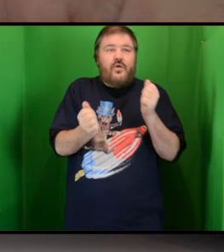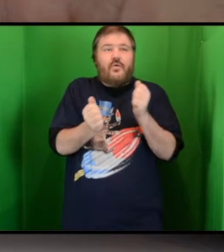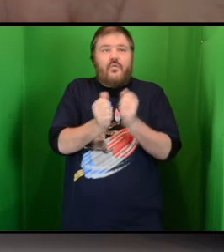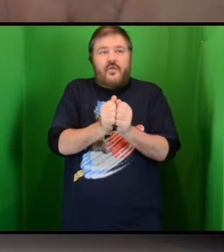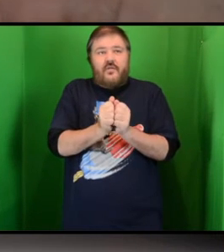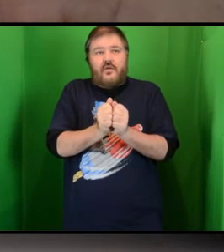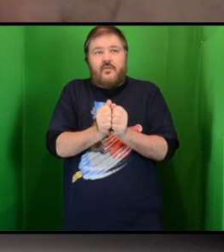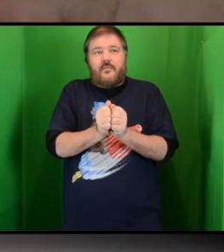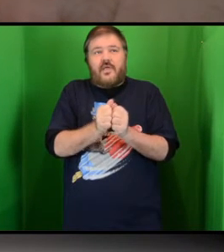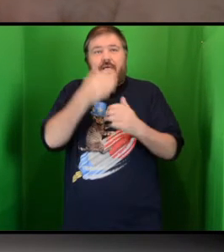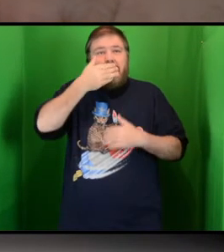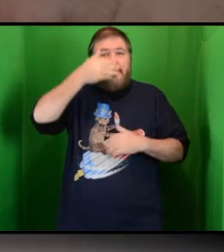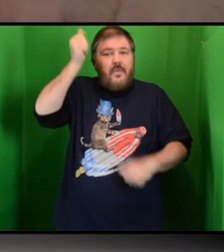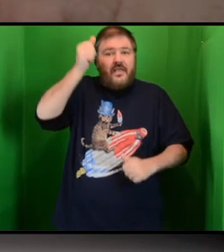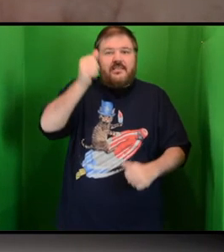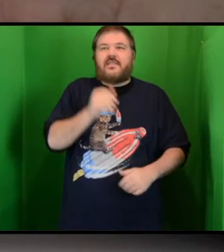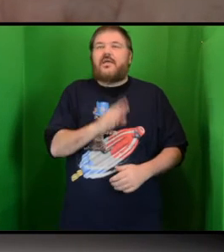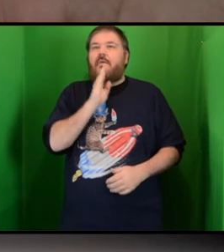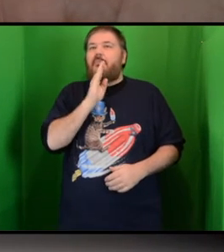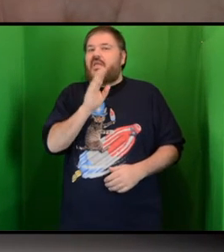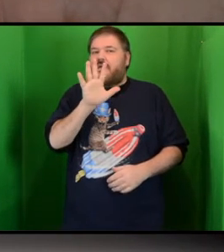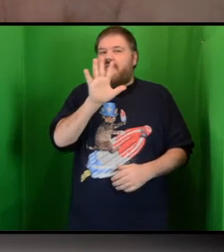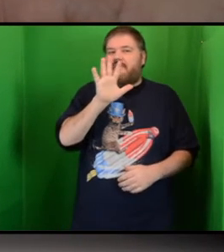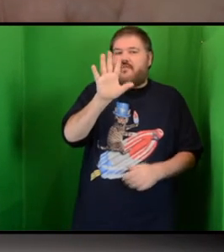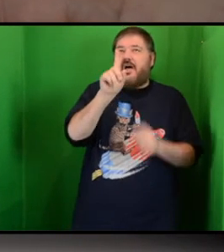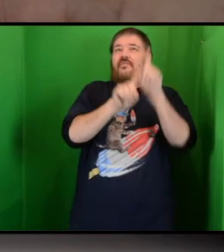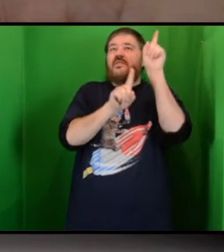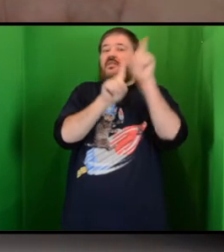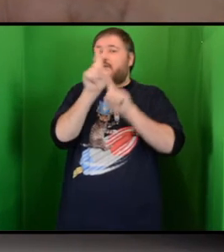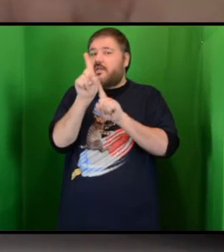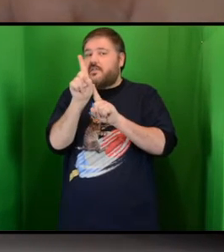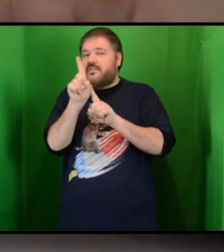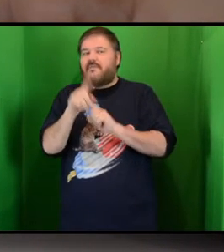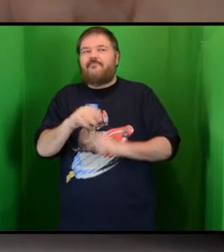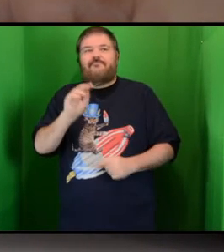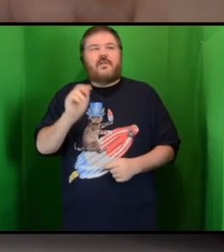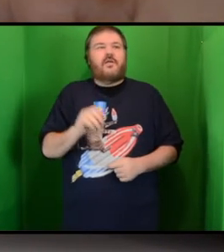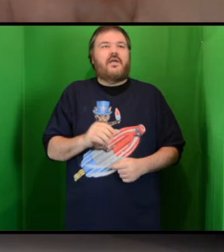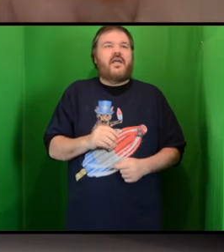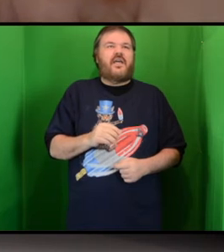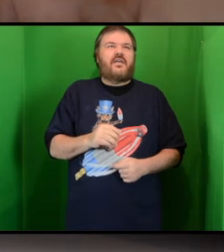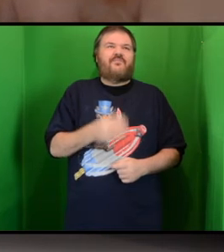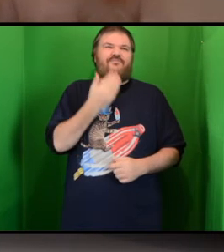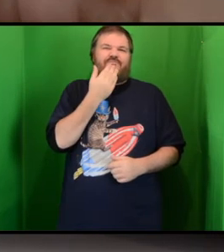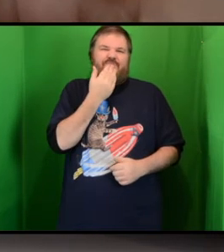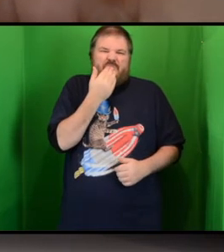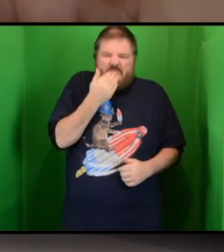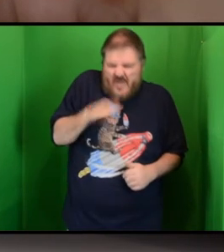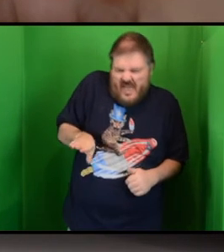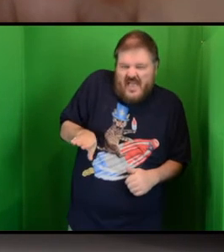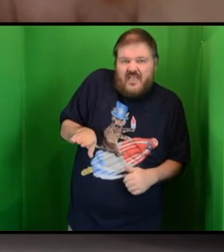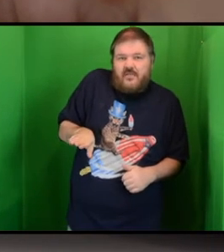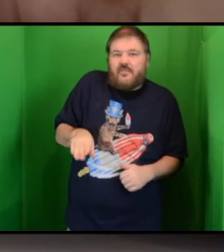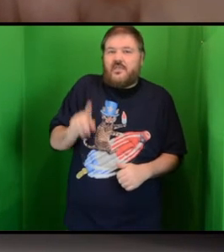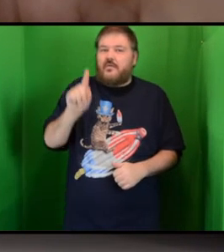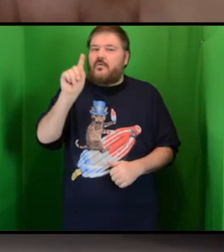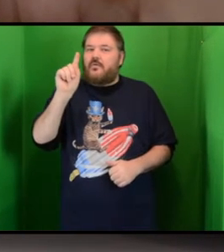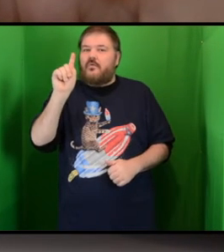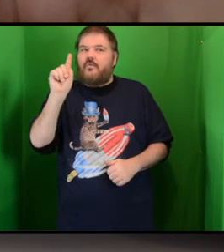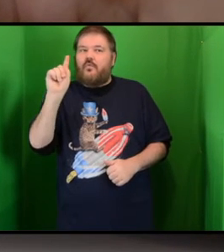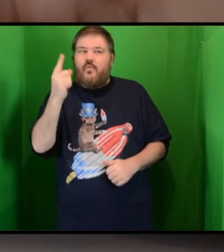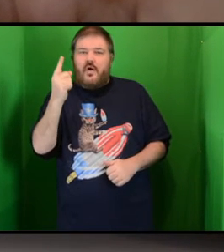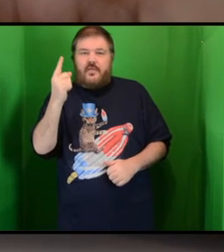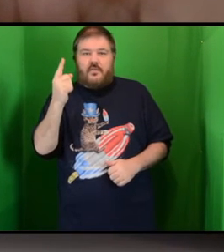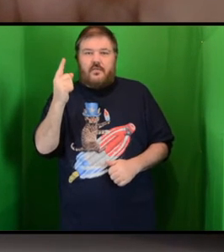lot. I would love to have had some expression in the face. I mean, these guys are Monsterbots. I mean, monsters have expressions, you know, whether